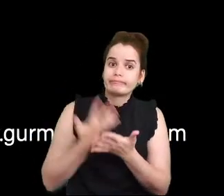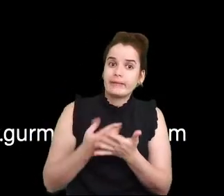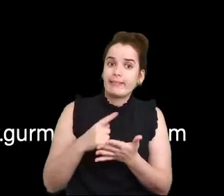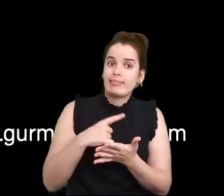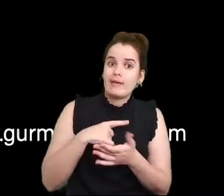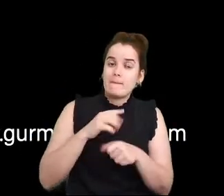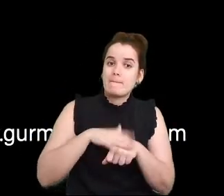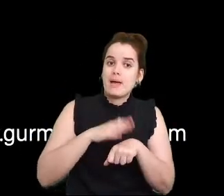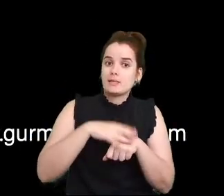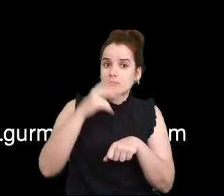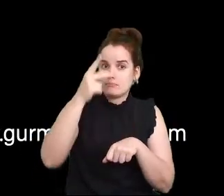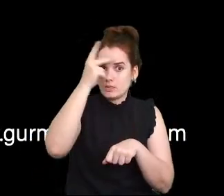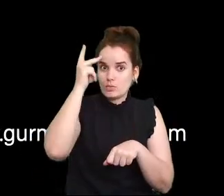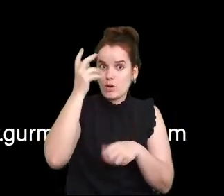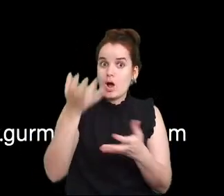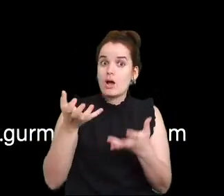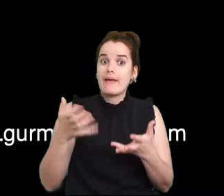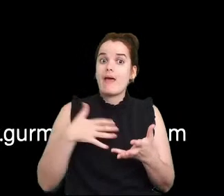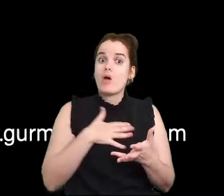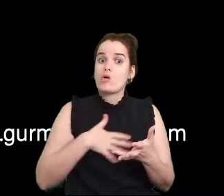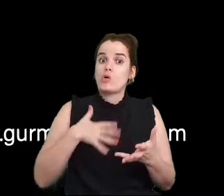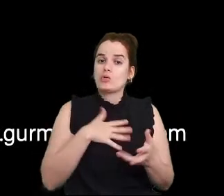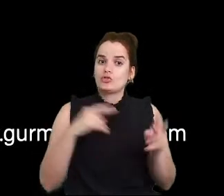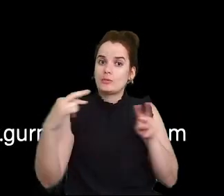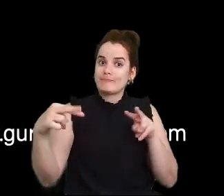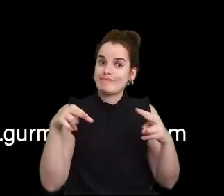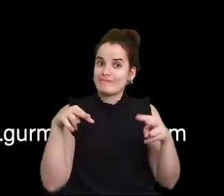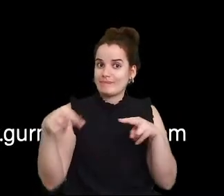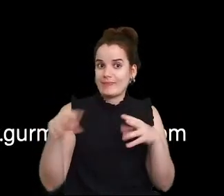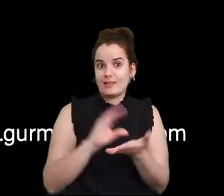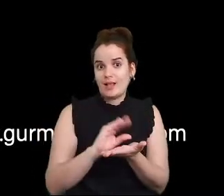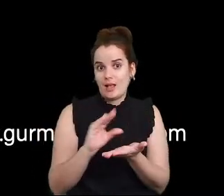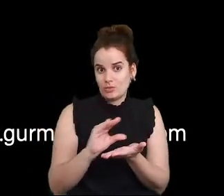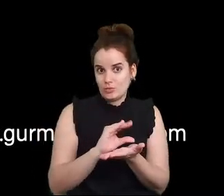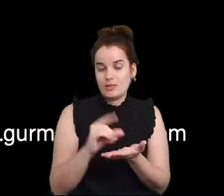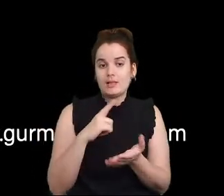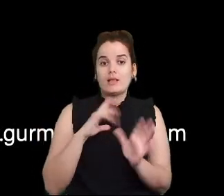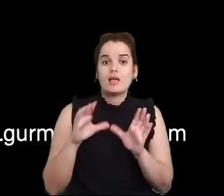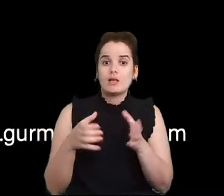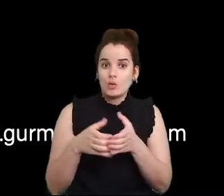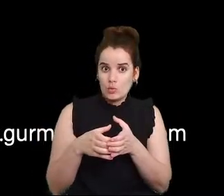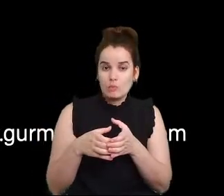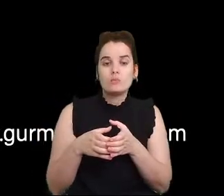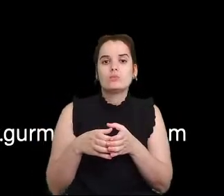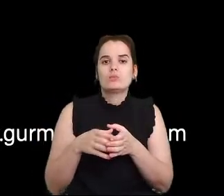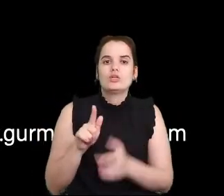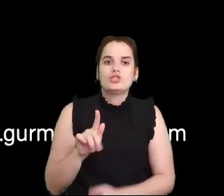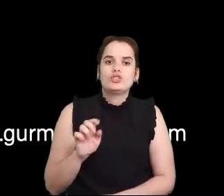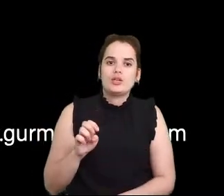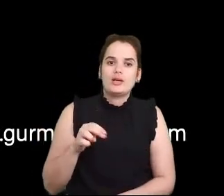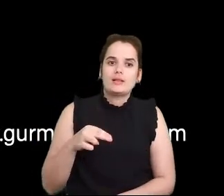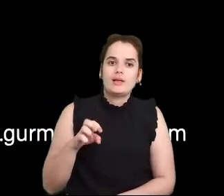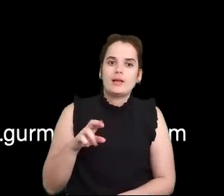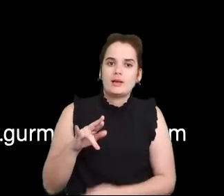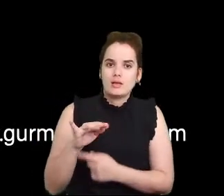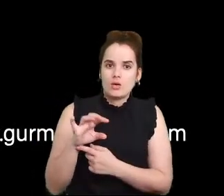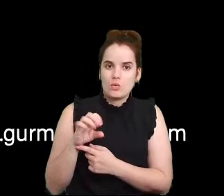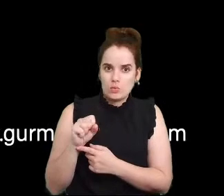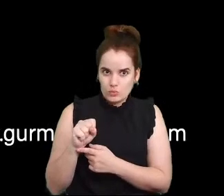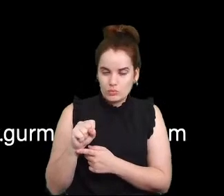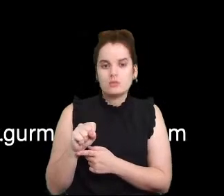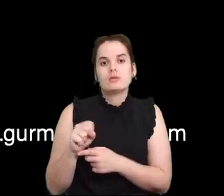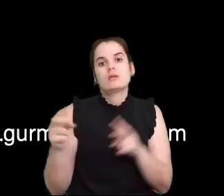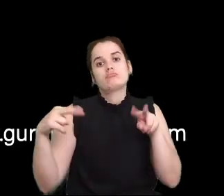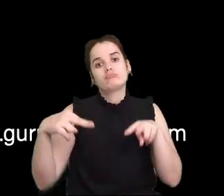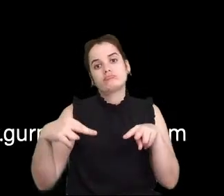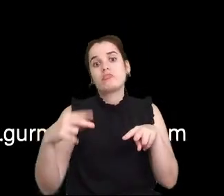are several generic groups that anybody can join. activities that anybody can be a part of that are